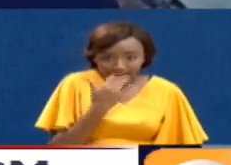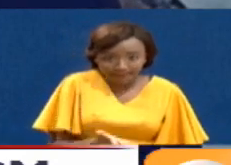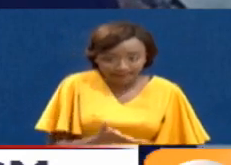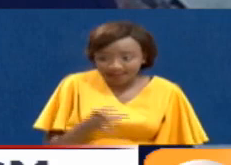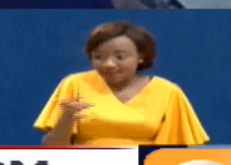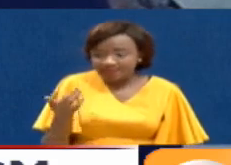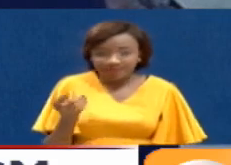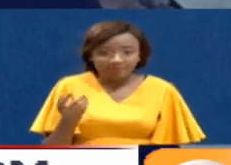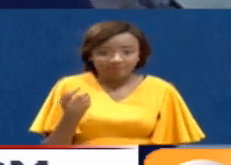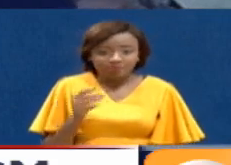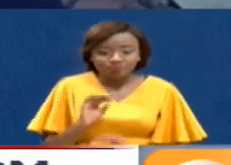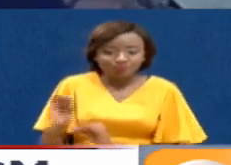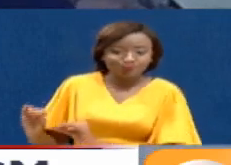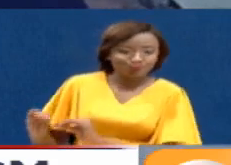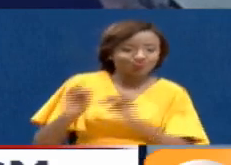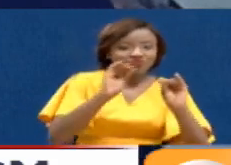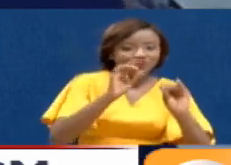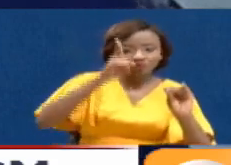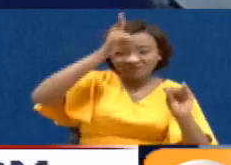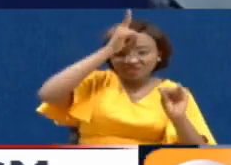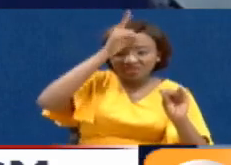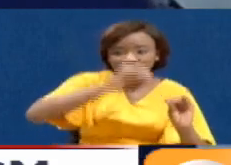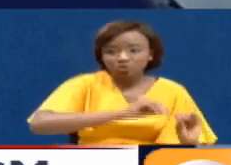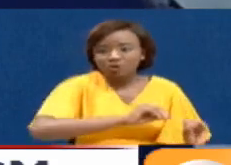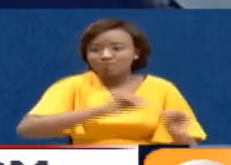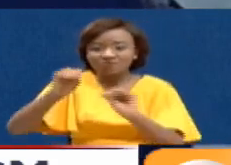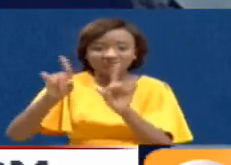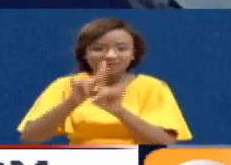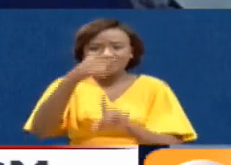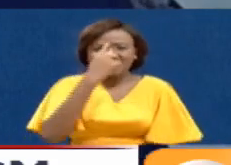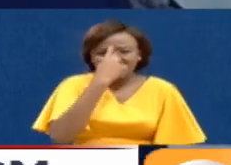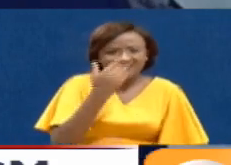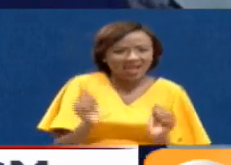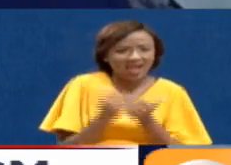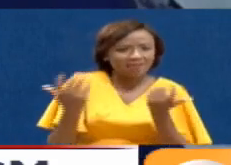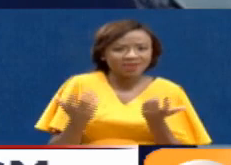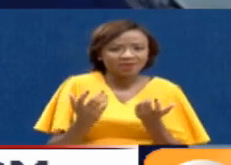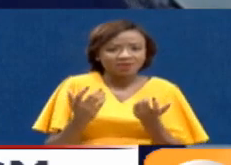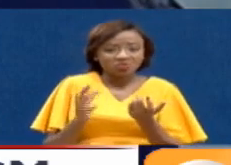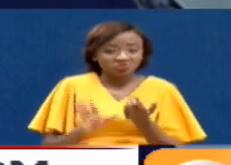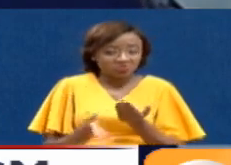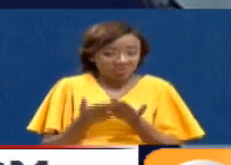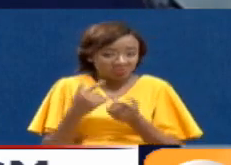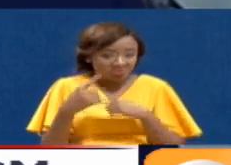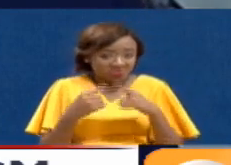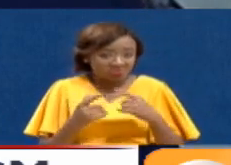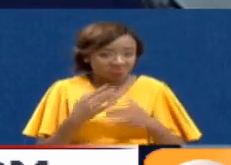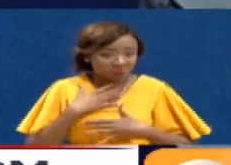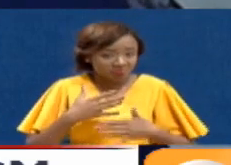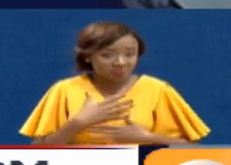start moving to countryside like it's happening in India, or can we find a way of keeping them alive in the towns?